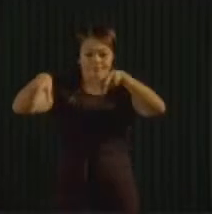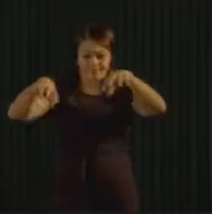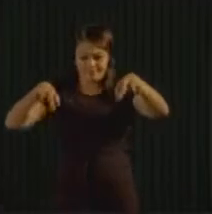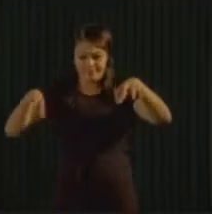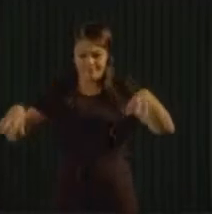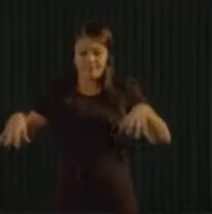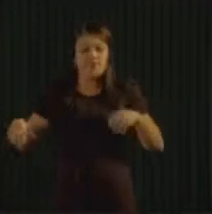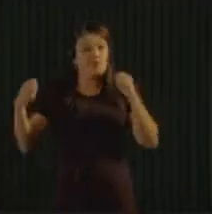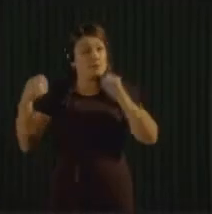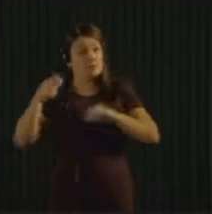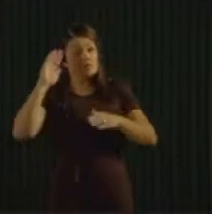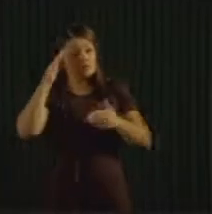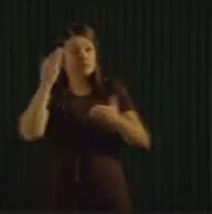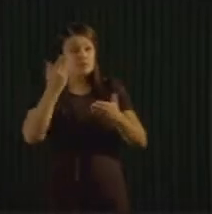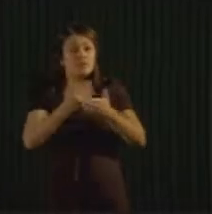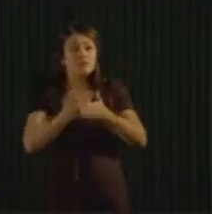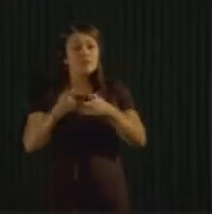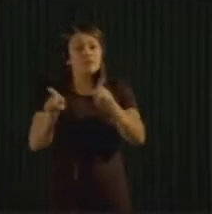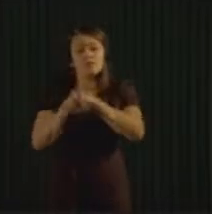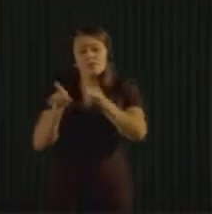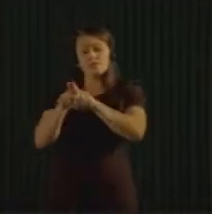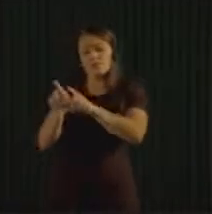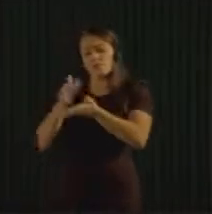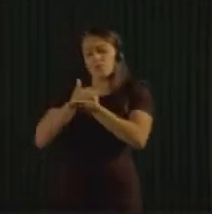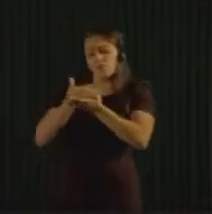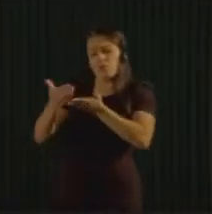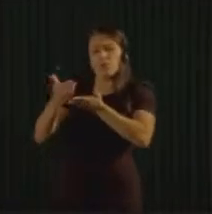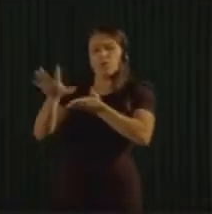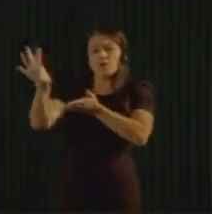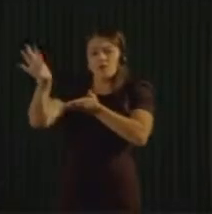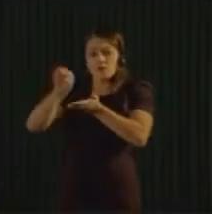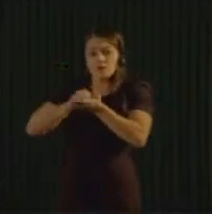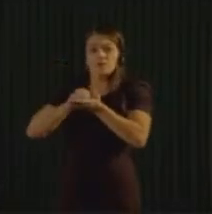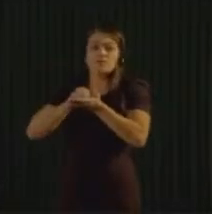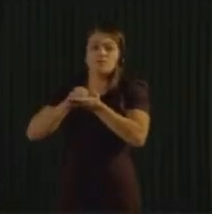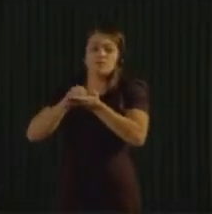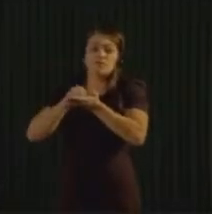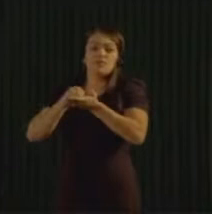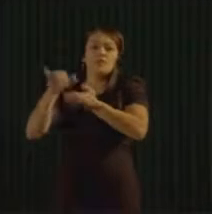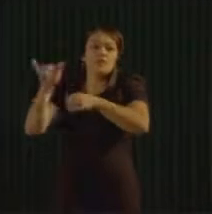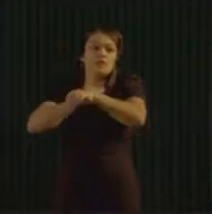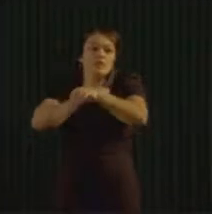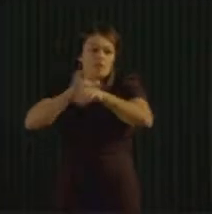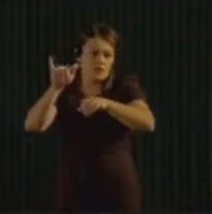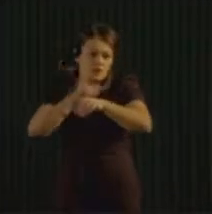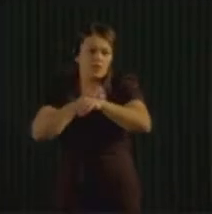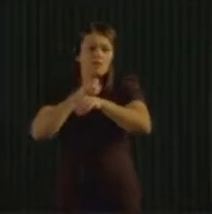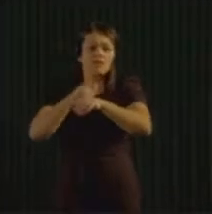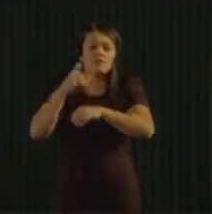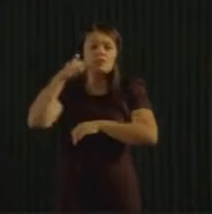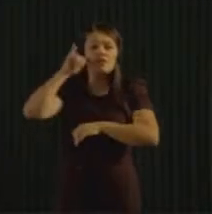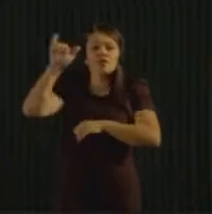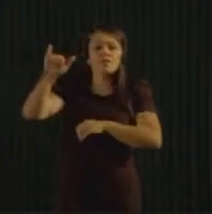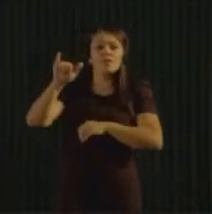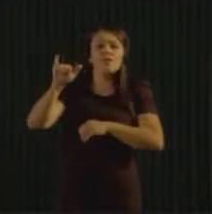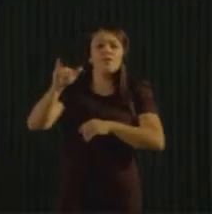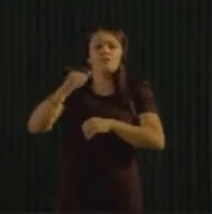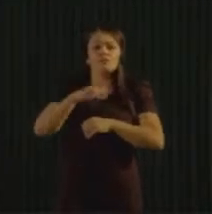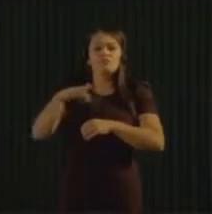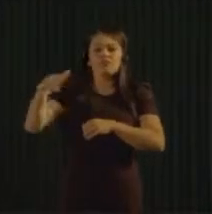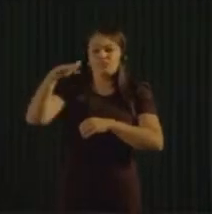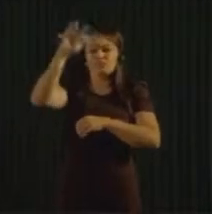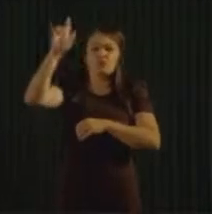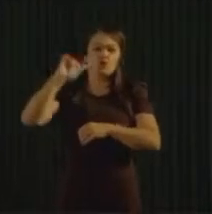wide scope strategies from the energy field, and then maybe shifting towards the waste as a holistic strategy.